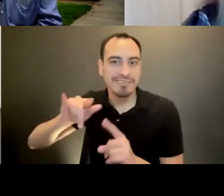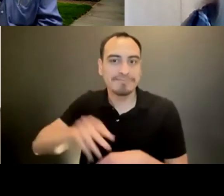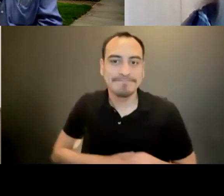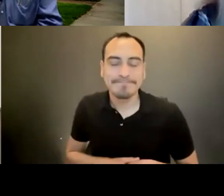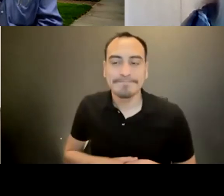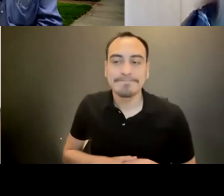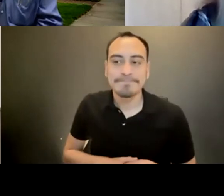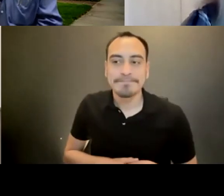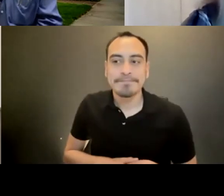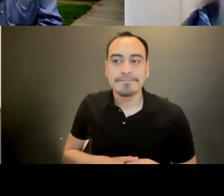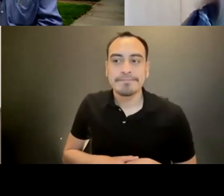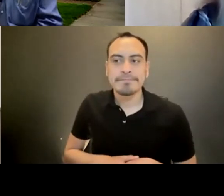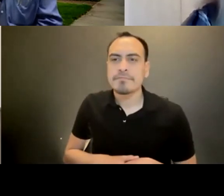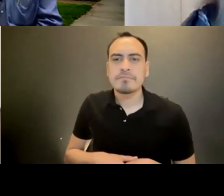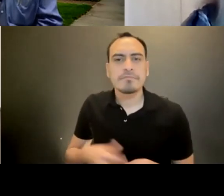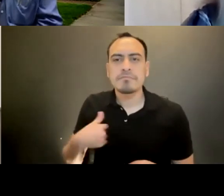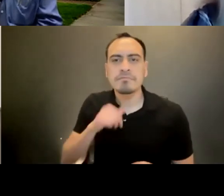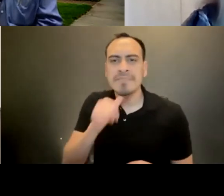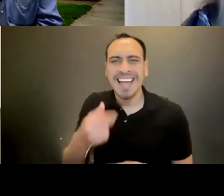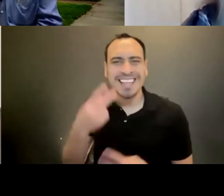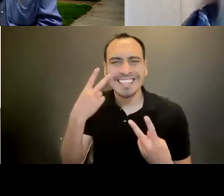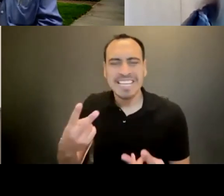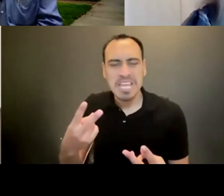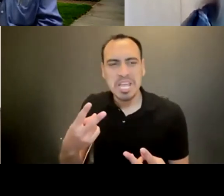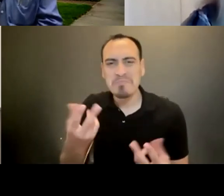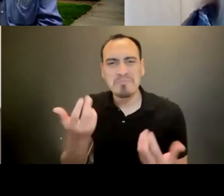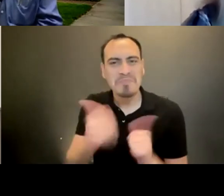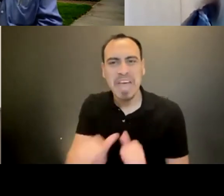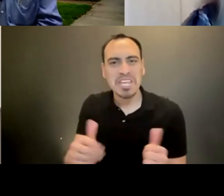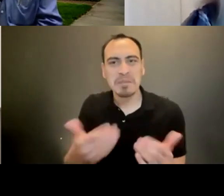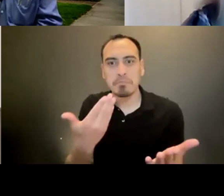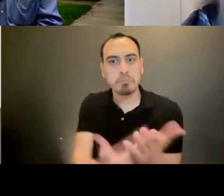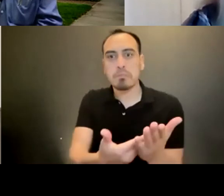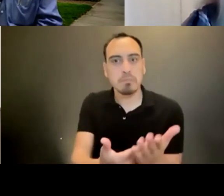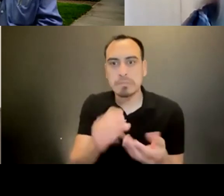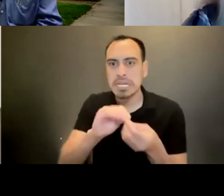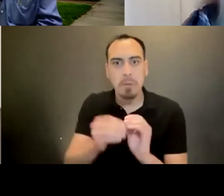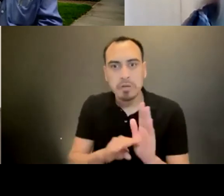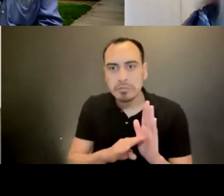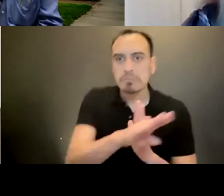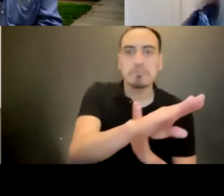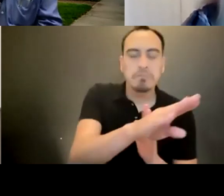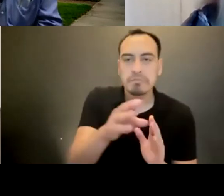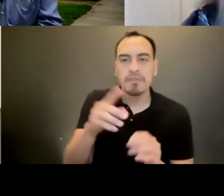a real flare in the number of cases of MIS-C right now.